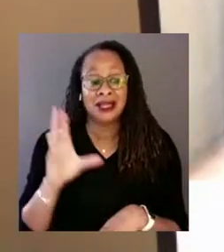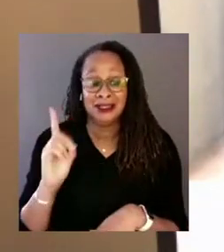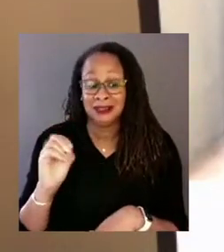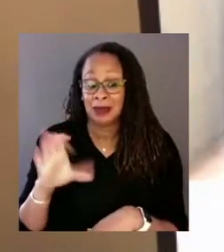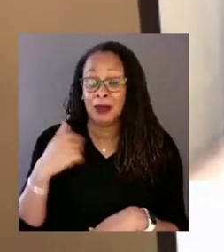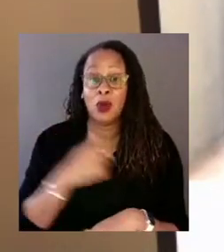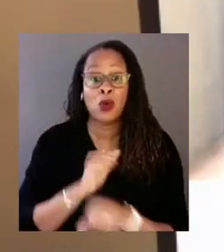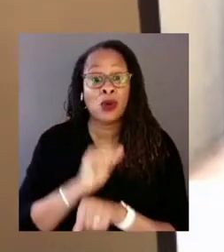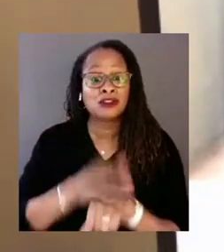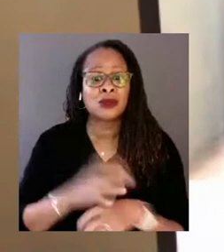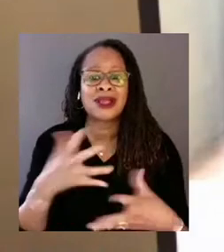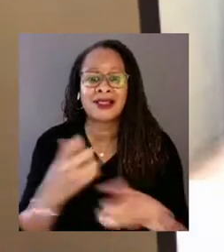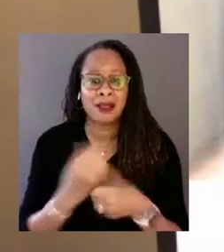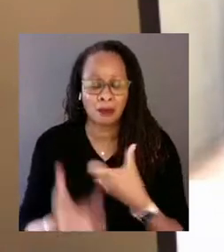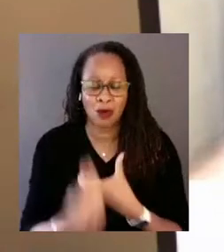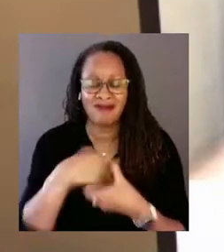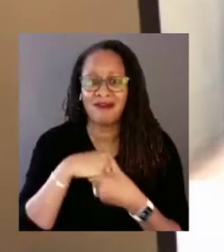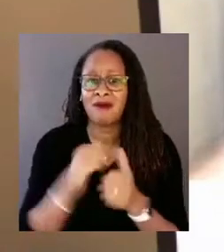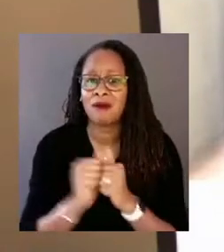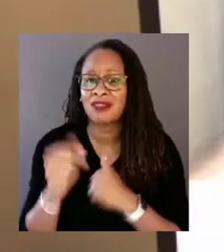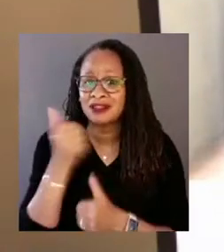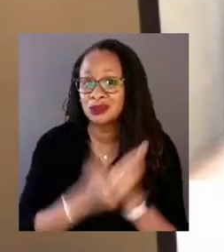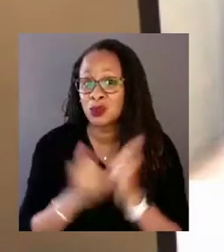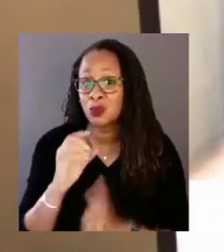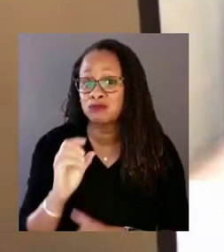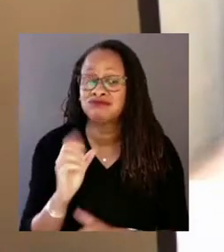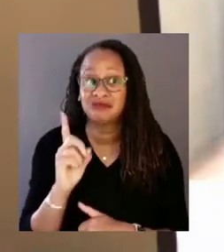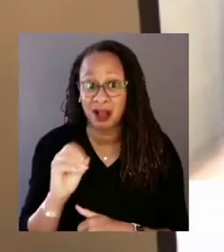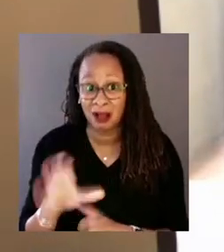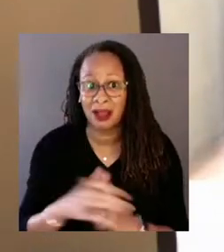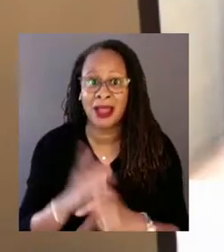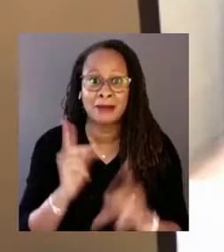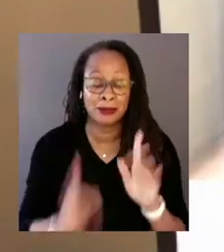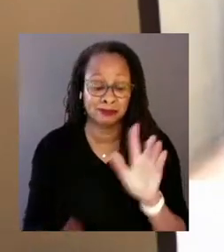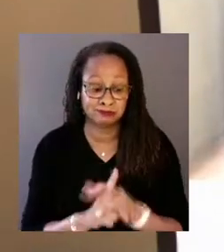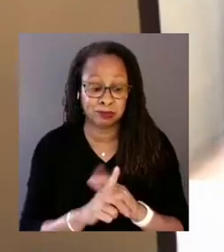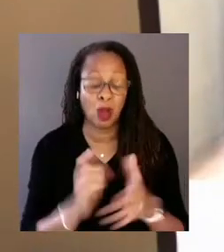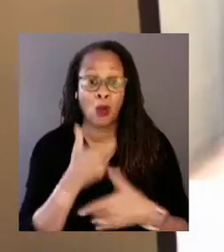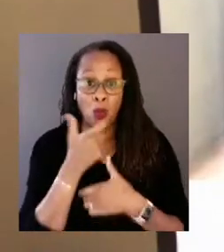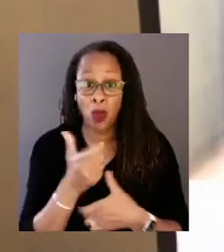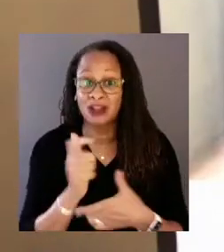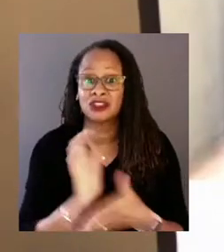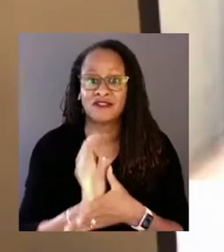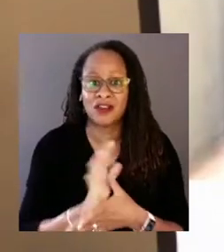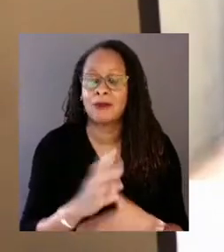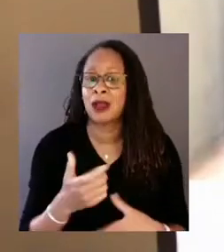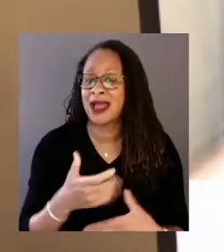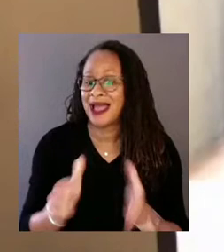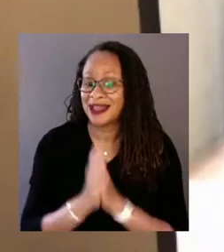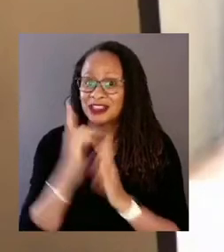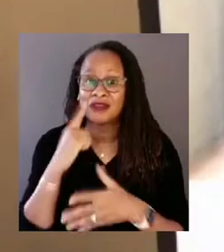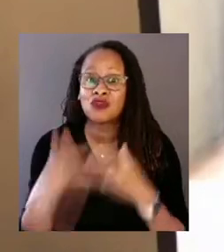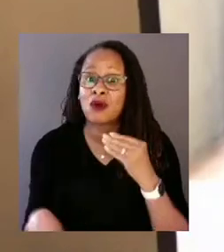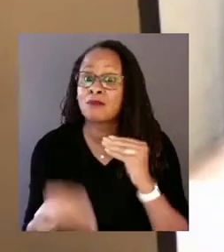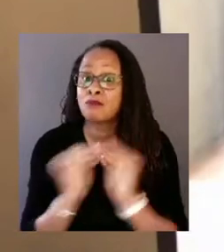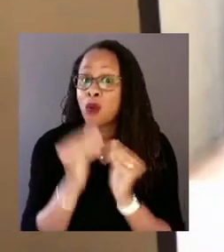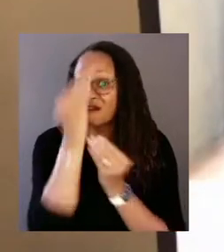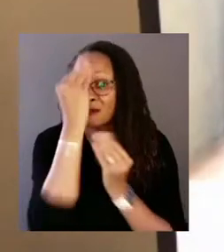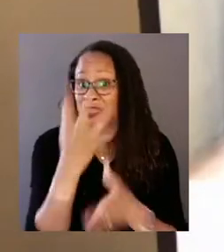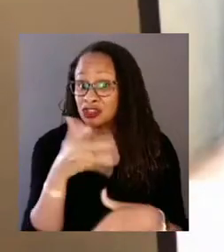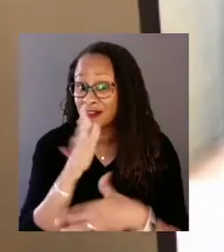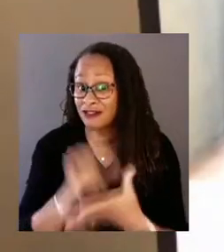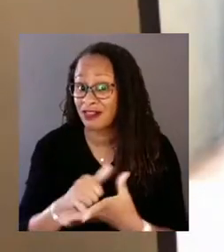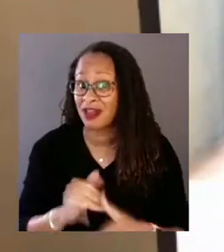more engagement, you know, with people coming and watching films and asking for links to see things. I mean, I'm not just talking about, you